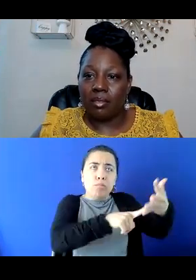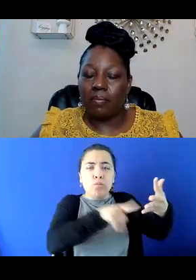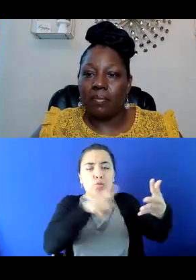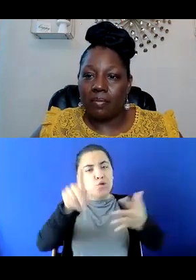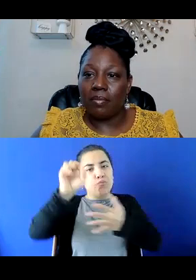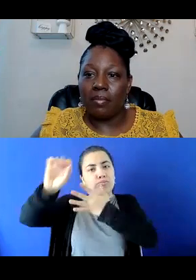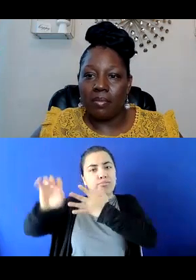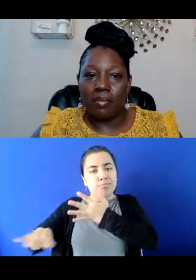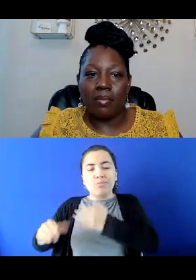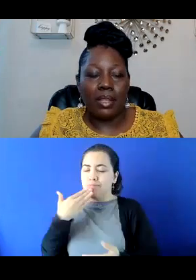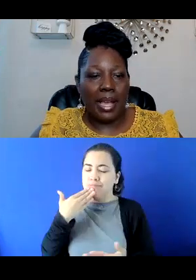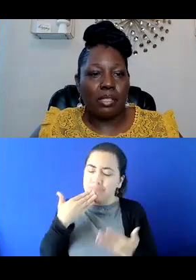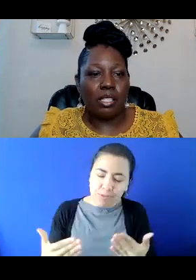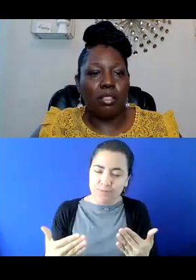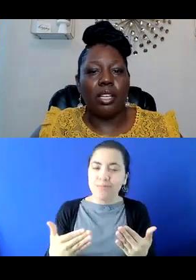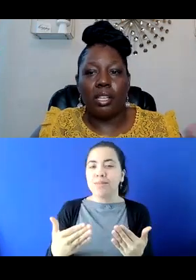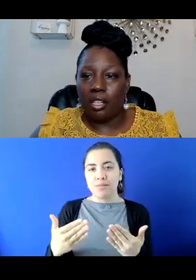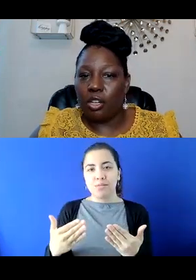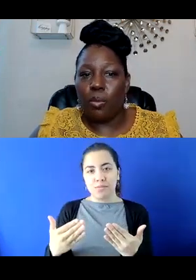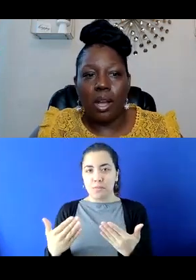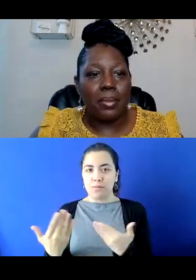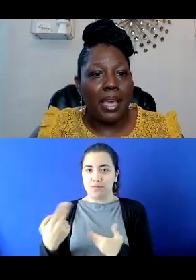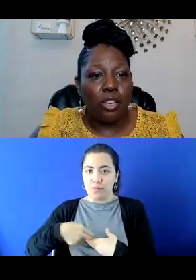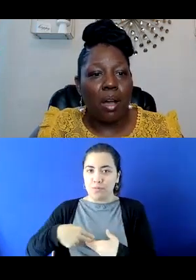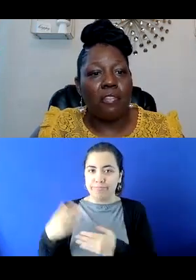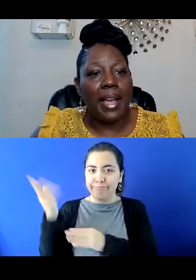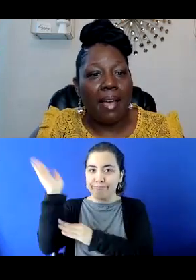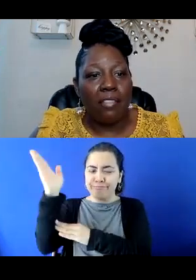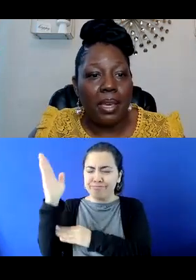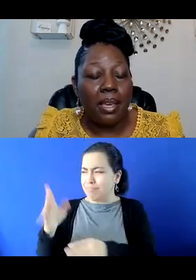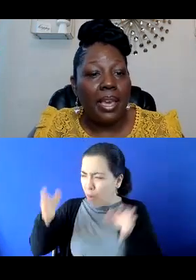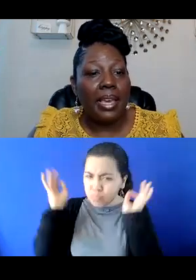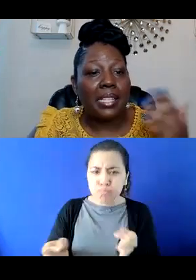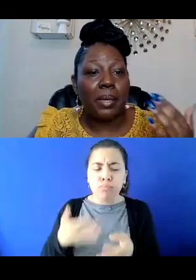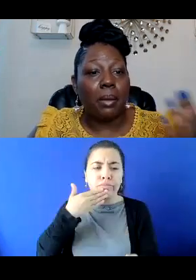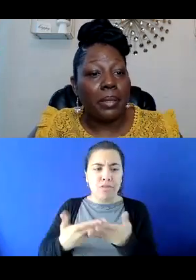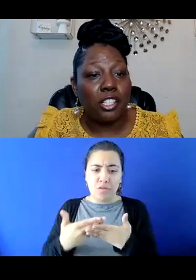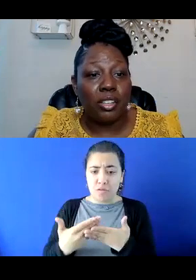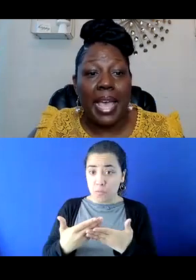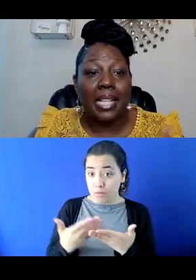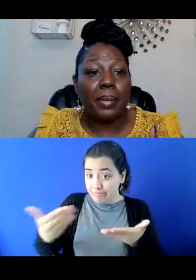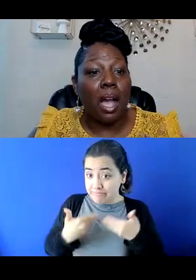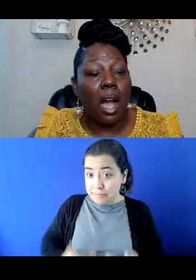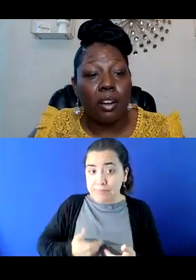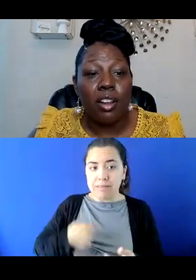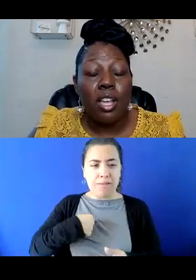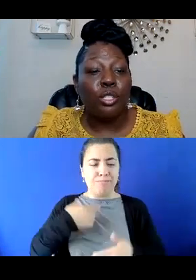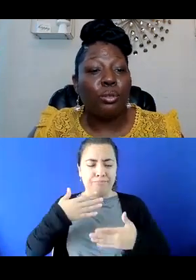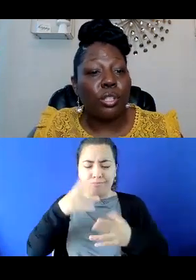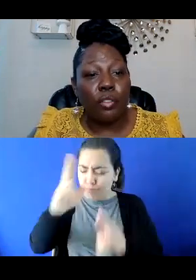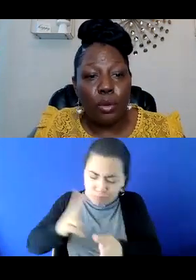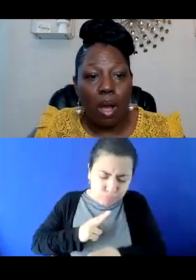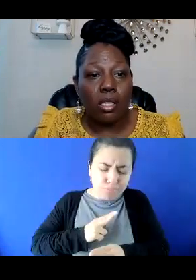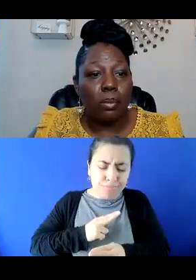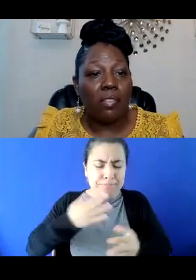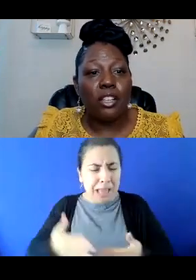So thank you very much for joining. Absolutely. Illinois. You're welcome. Thank you all for having me. It has been a pleasure. It has been an honor to